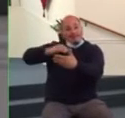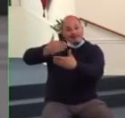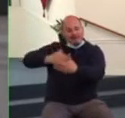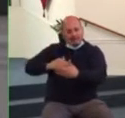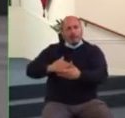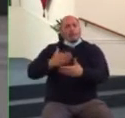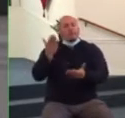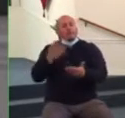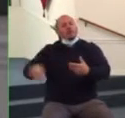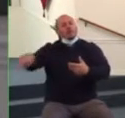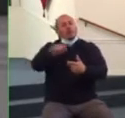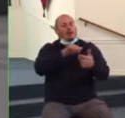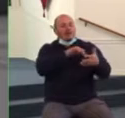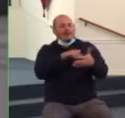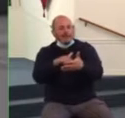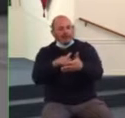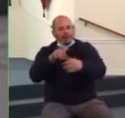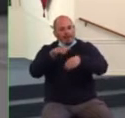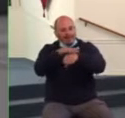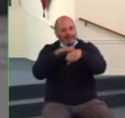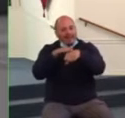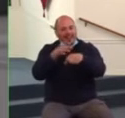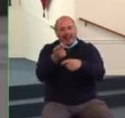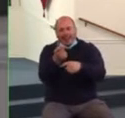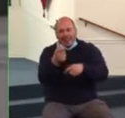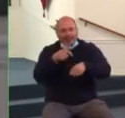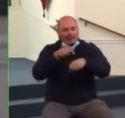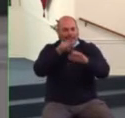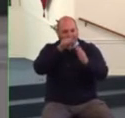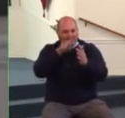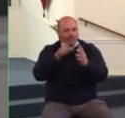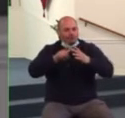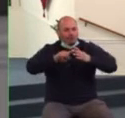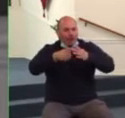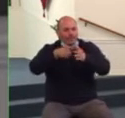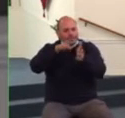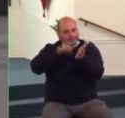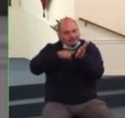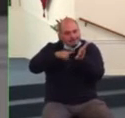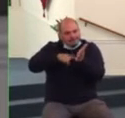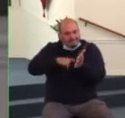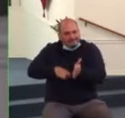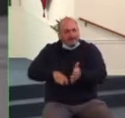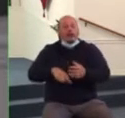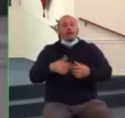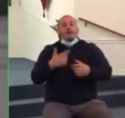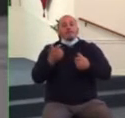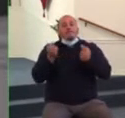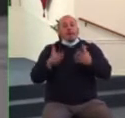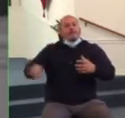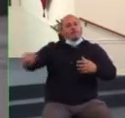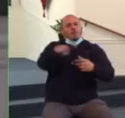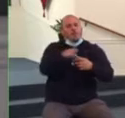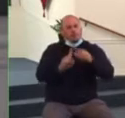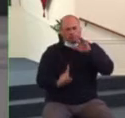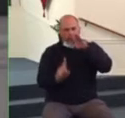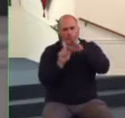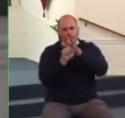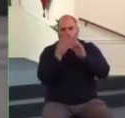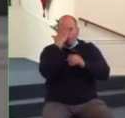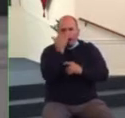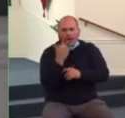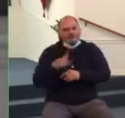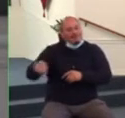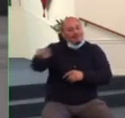Maybe you're curious about Jesus. But I know many of you are here today with us because you